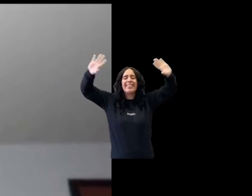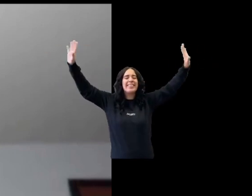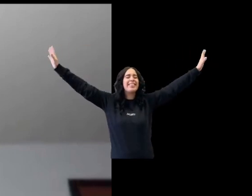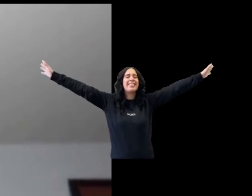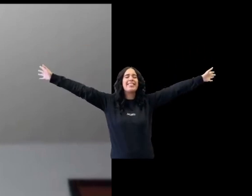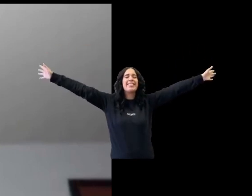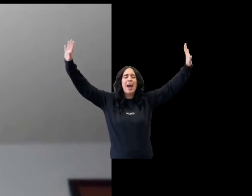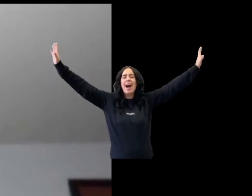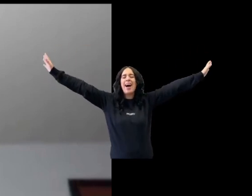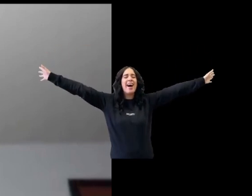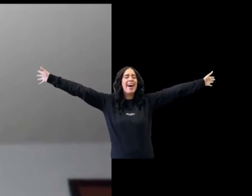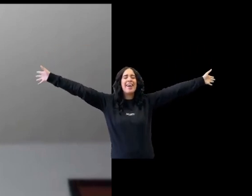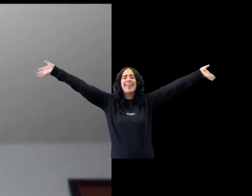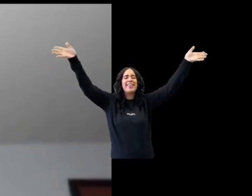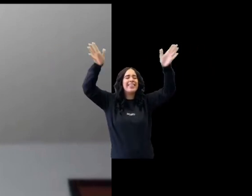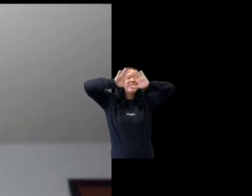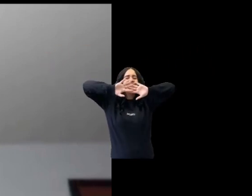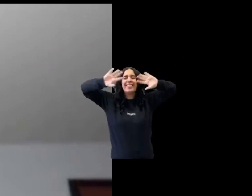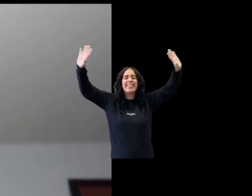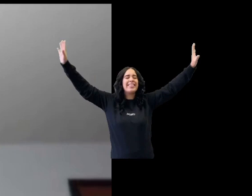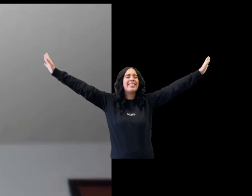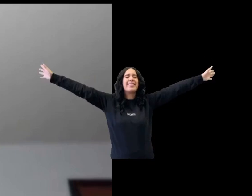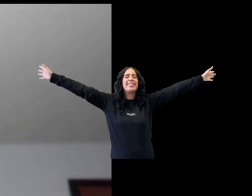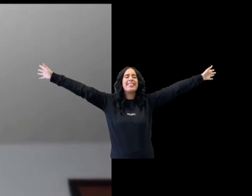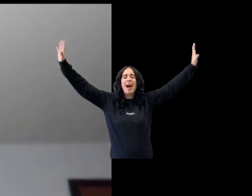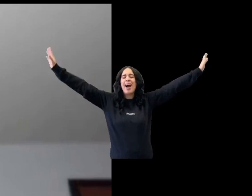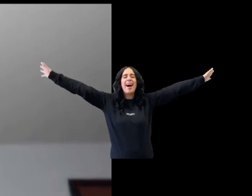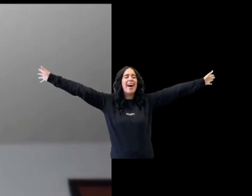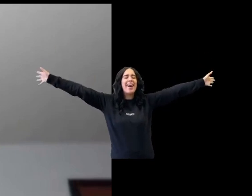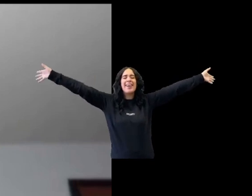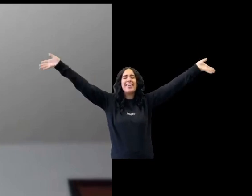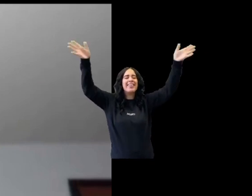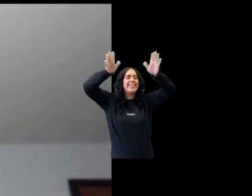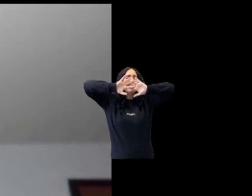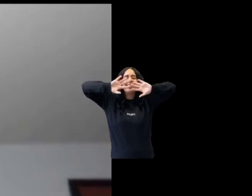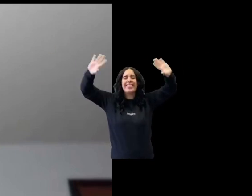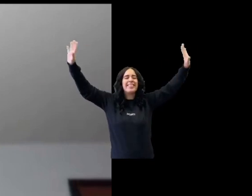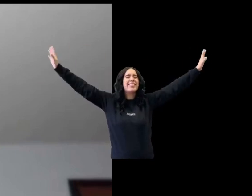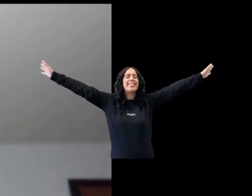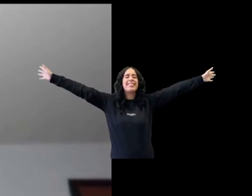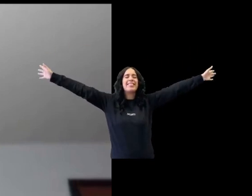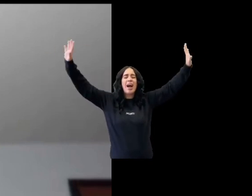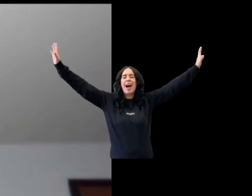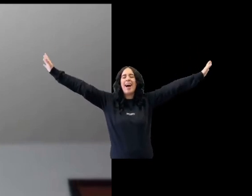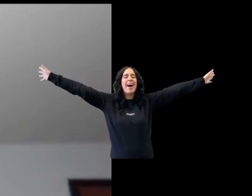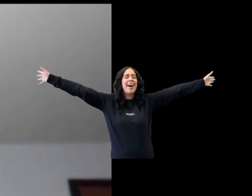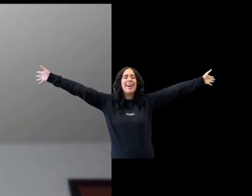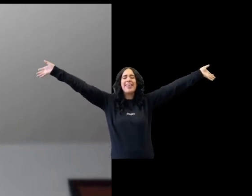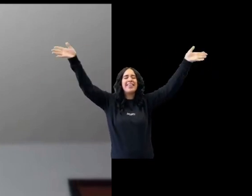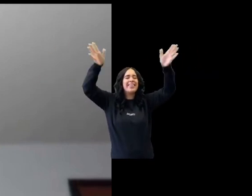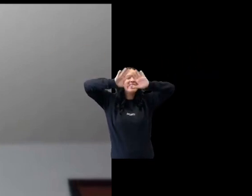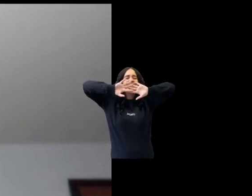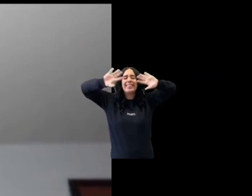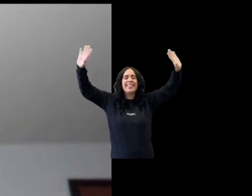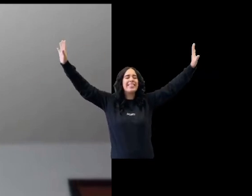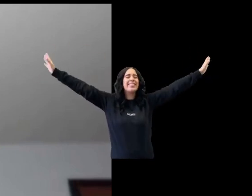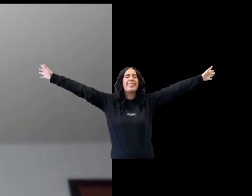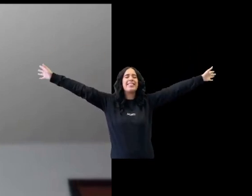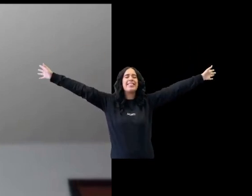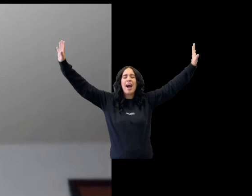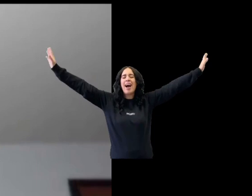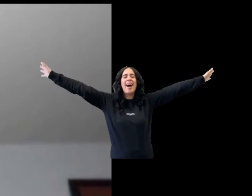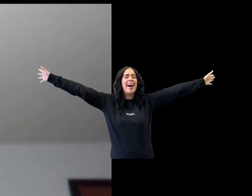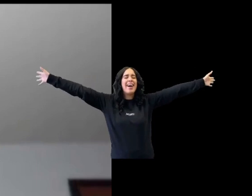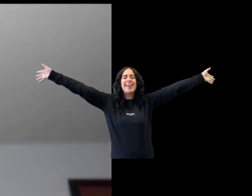soon as Chris not around, you in depressing mode. That's very funny to me. It really is. No